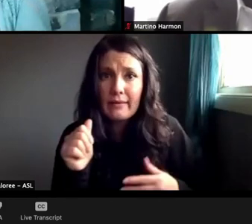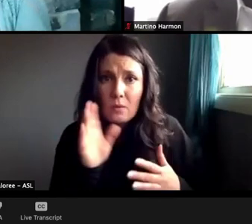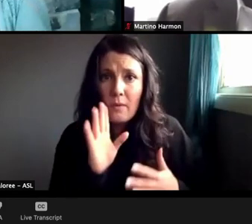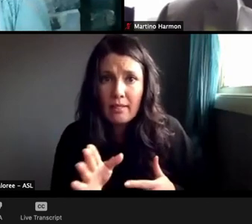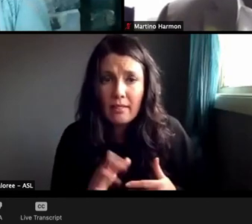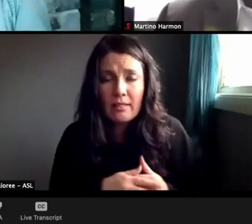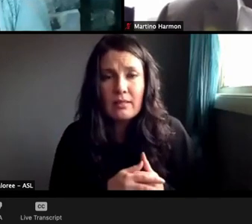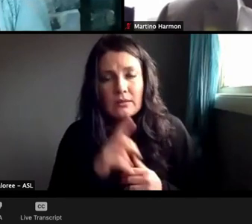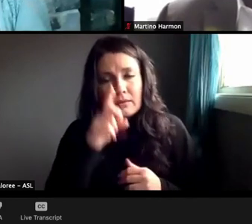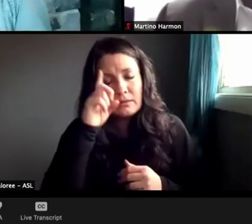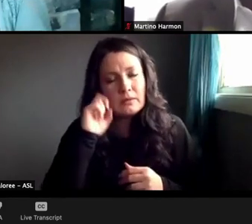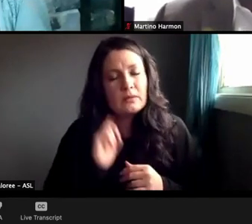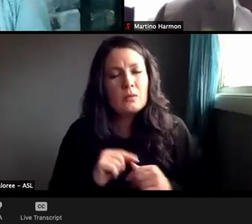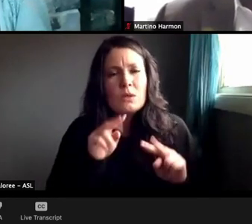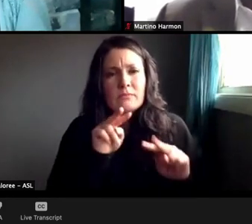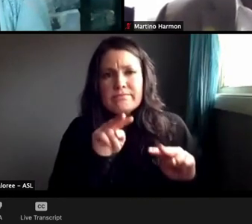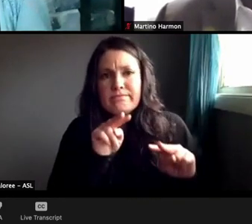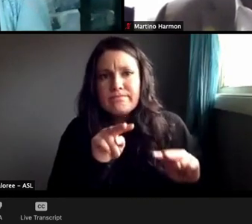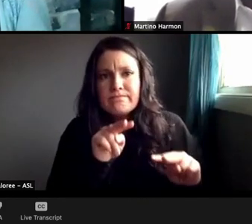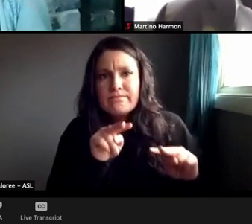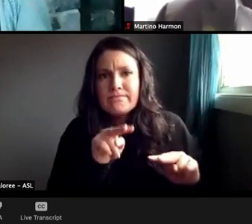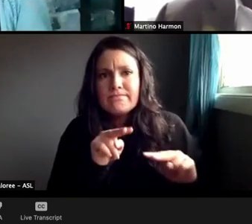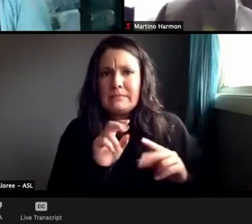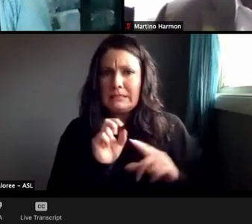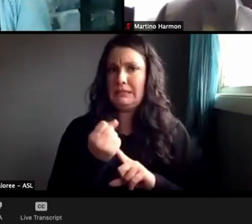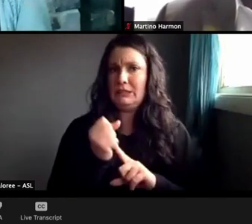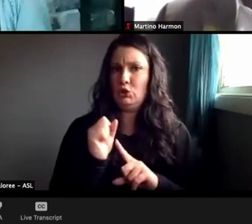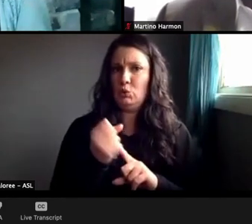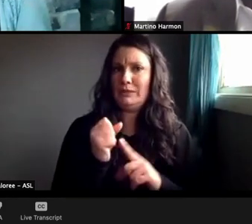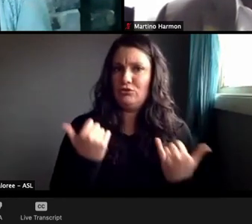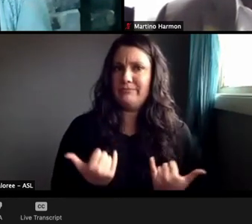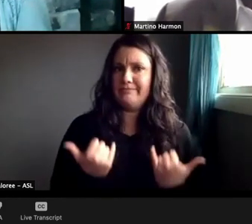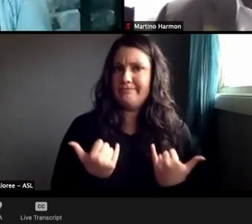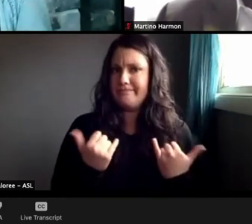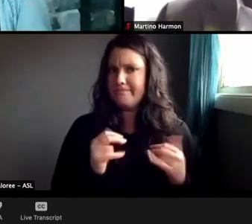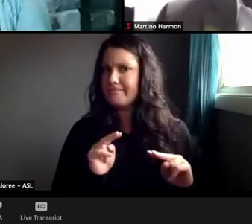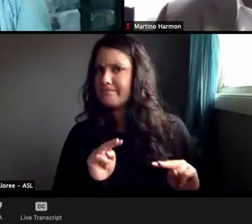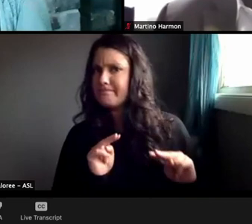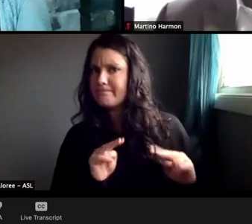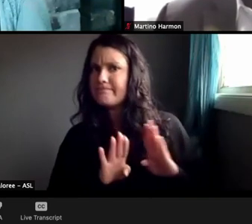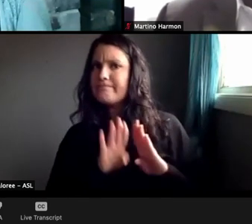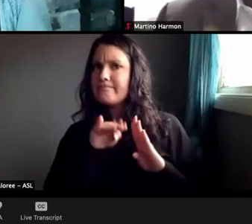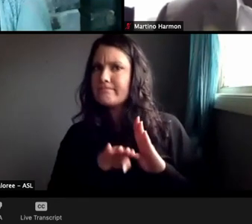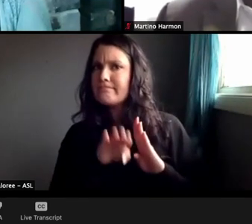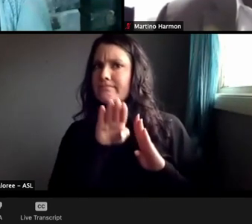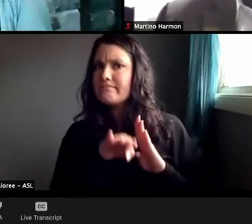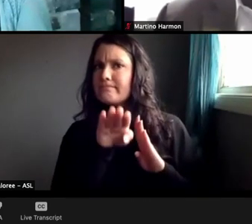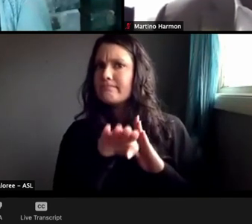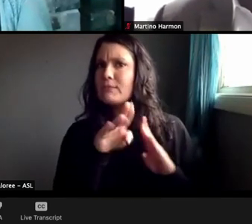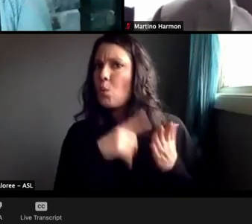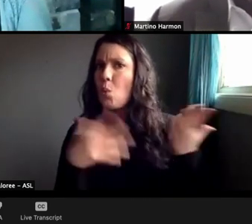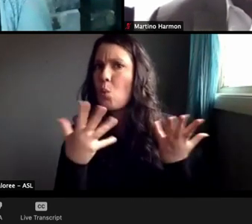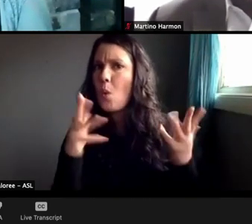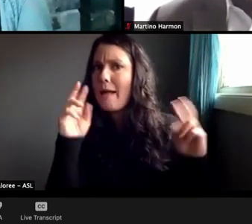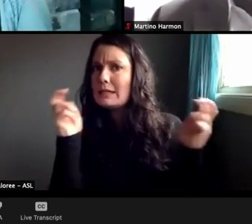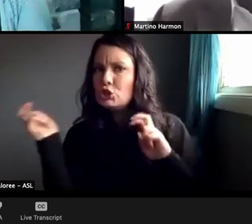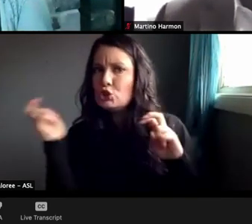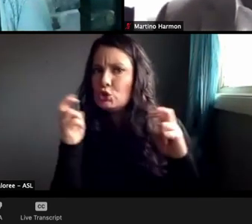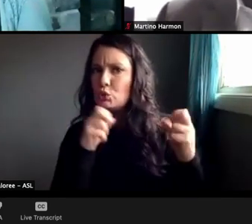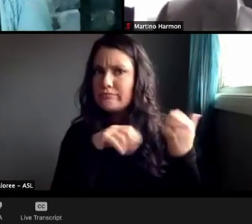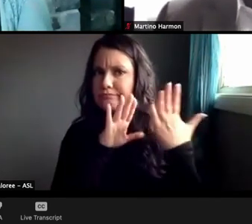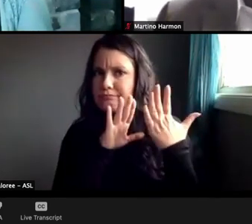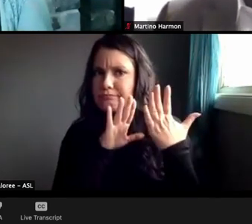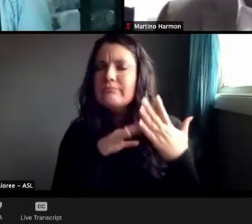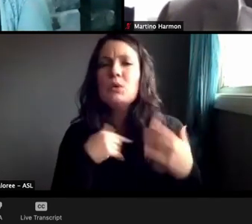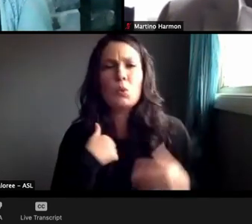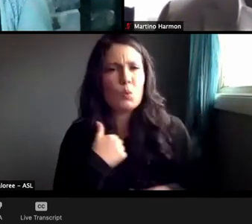really monitor the landscape and the situation very closely in addressing the issues that we're all facing, and we're